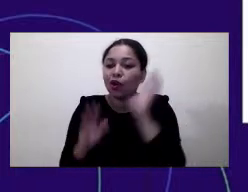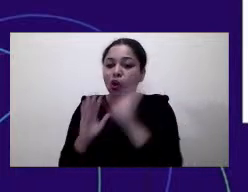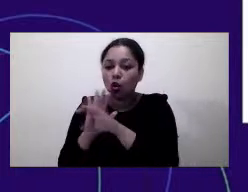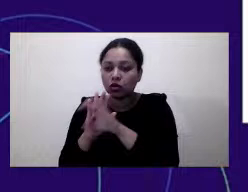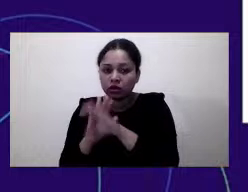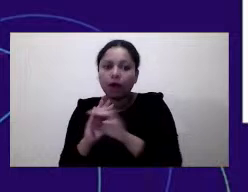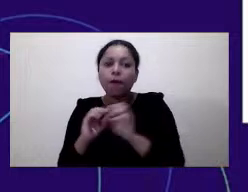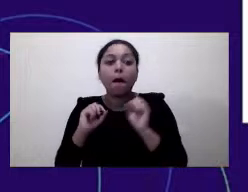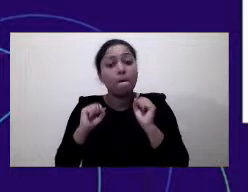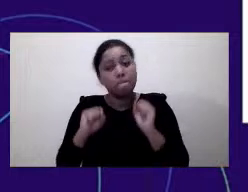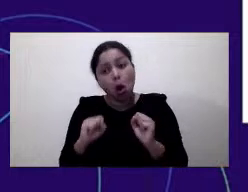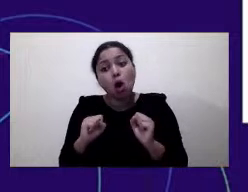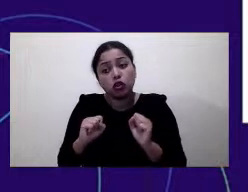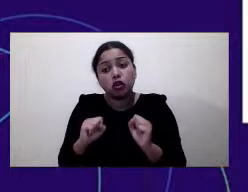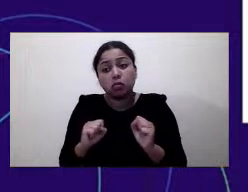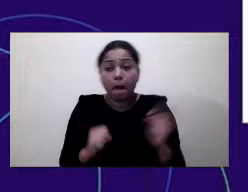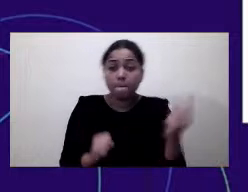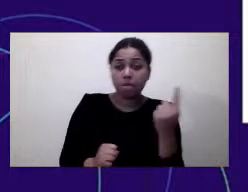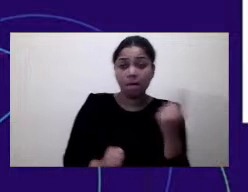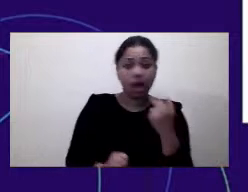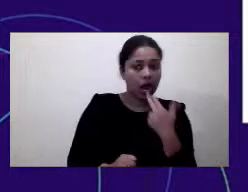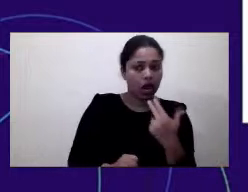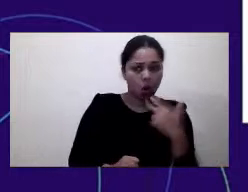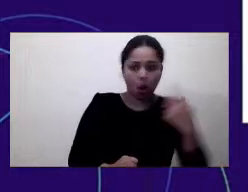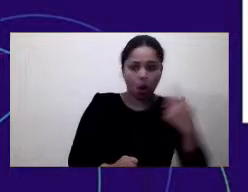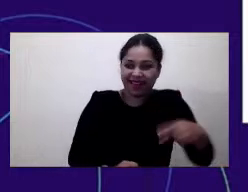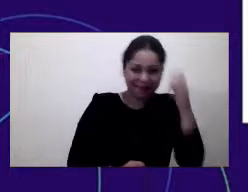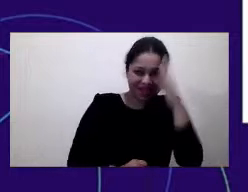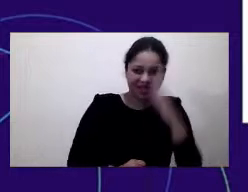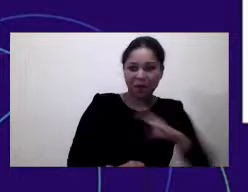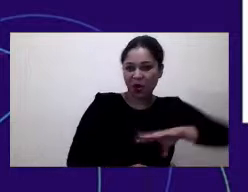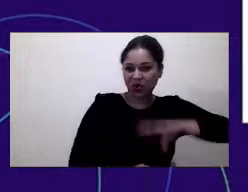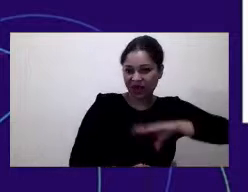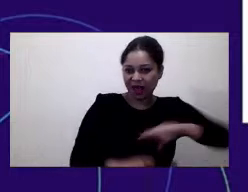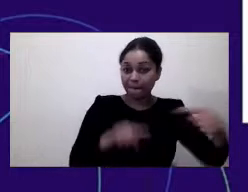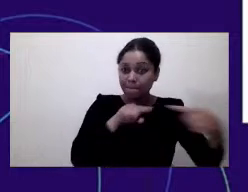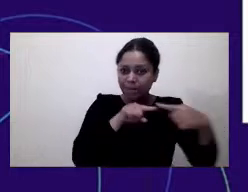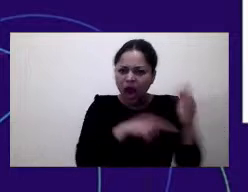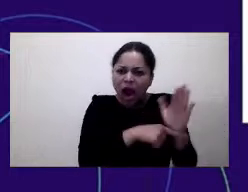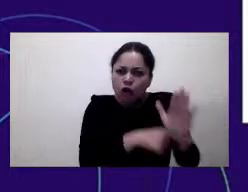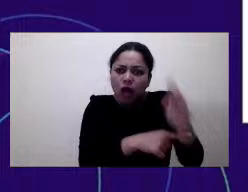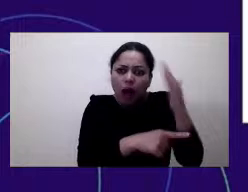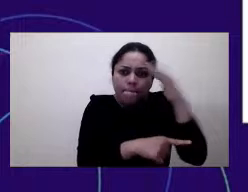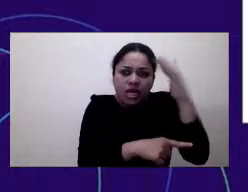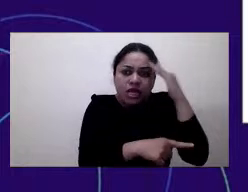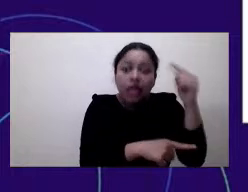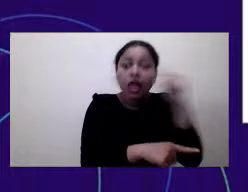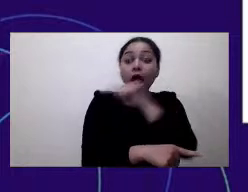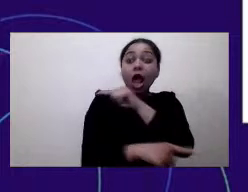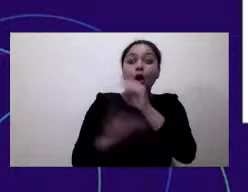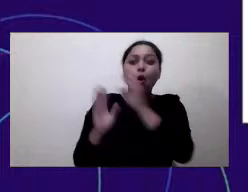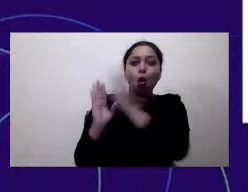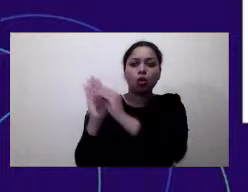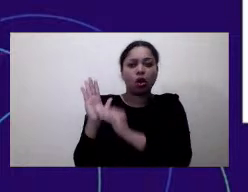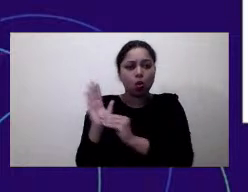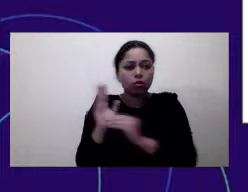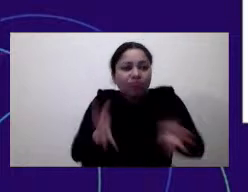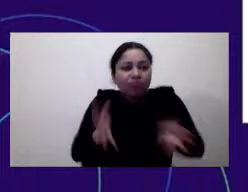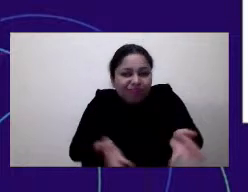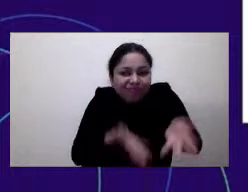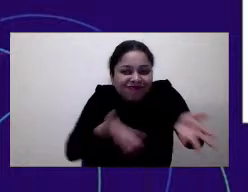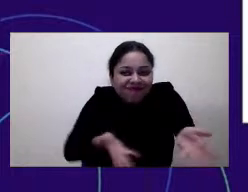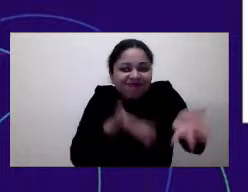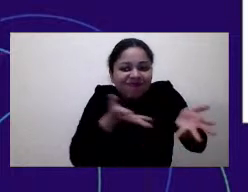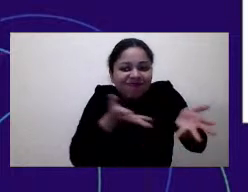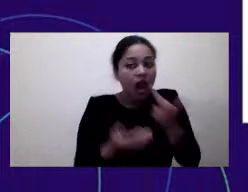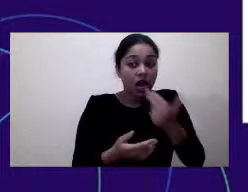first language, here in Brazil, Portuguese, to help students develop not only their language use, but also understand